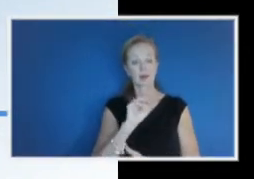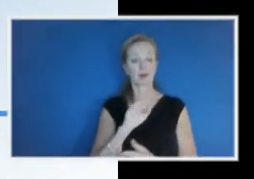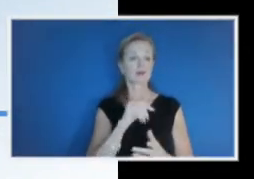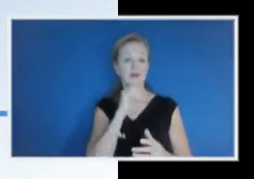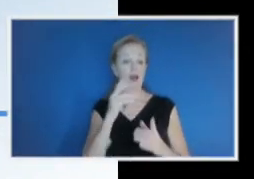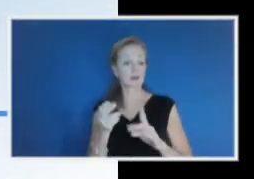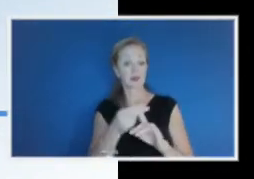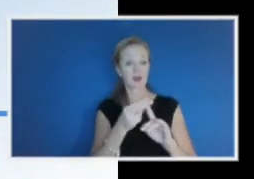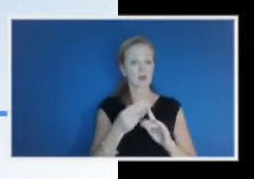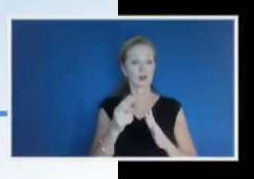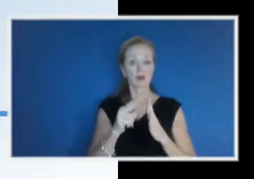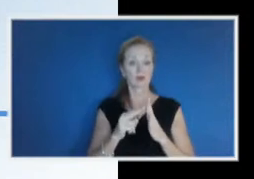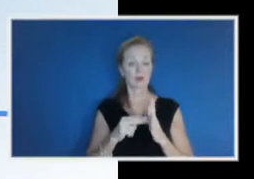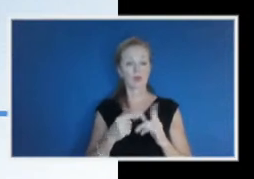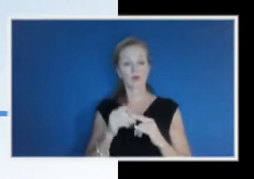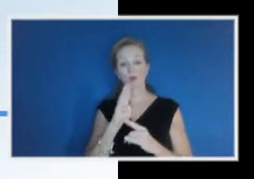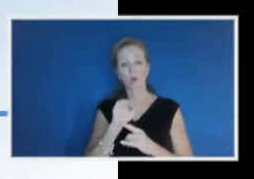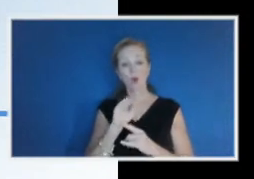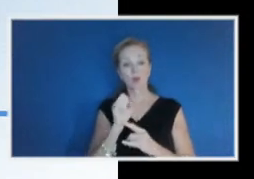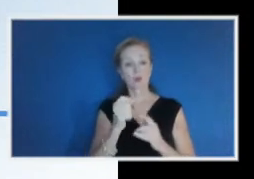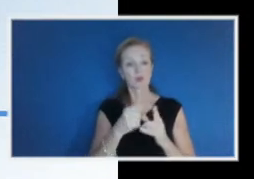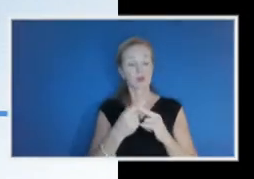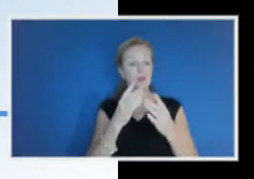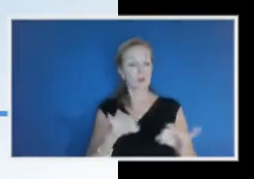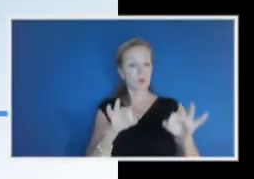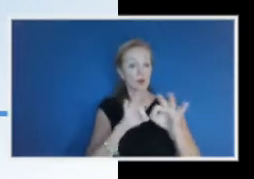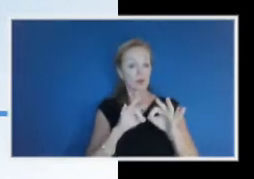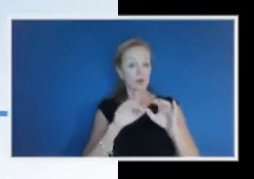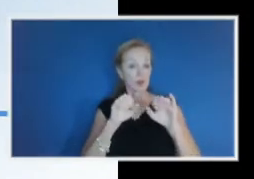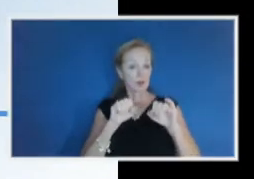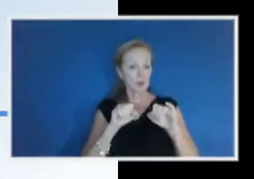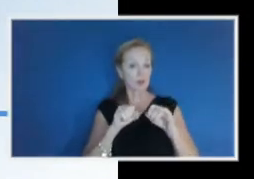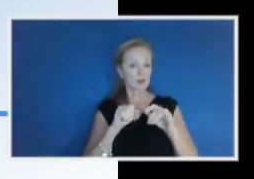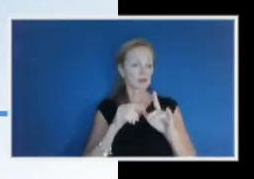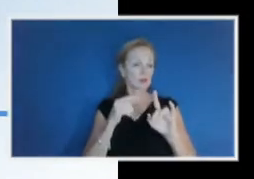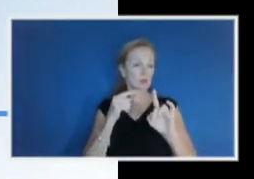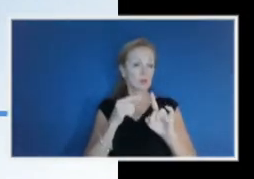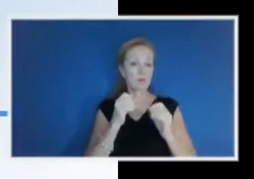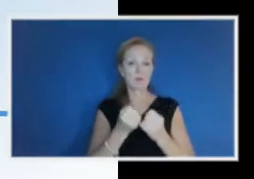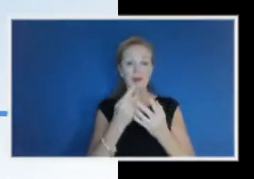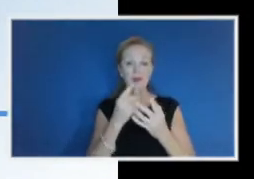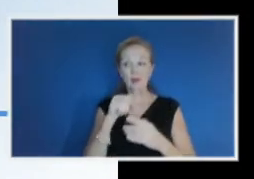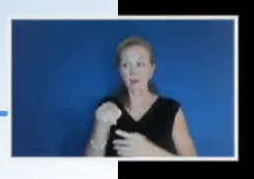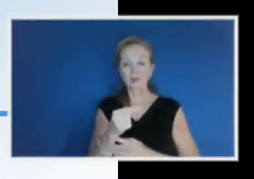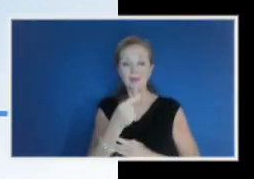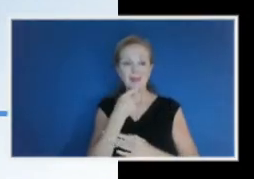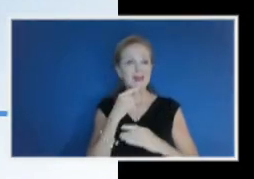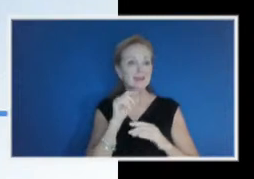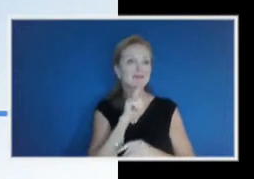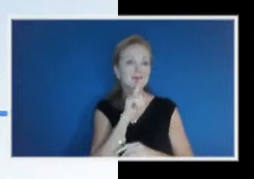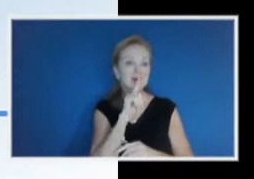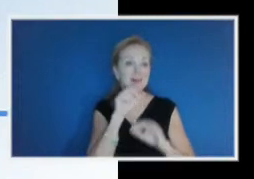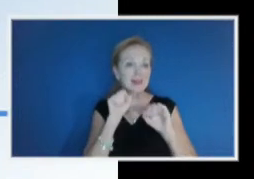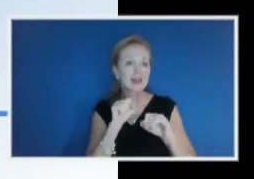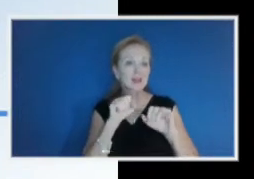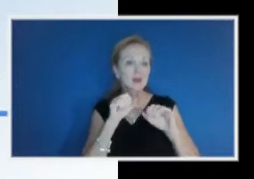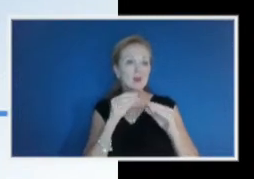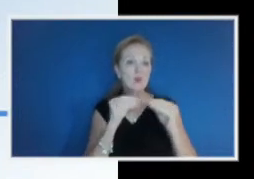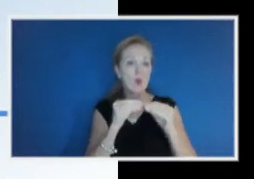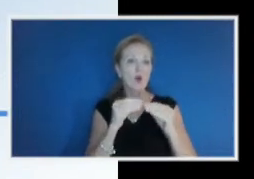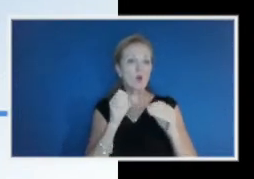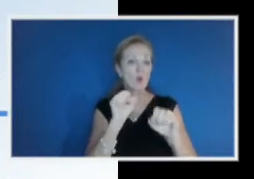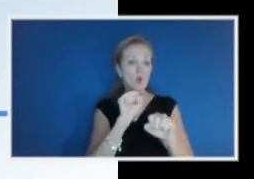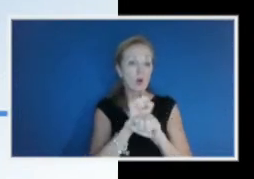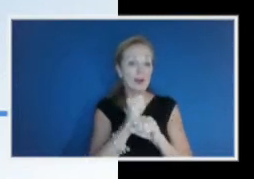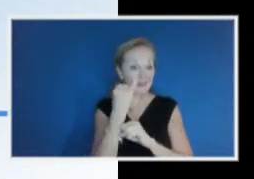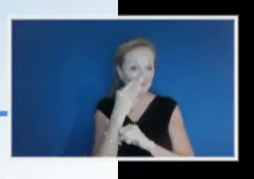without goals. And I think importantly, from a capacity standpoint, many of them said they certainly could do more work if they could get it, that